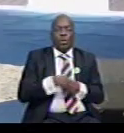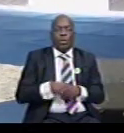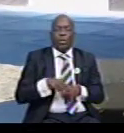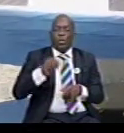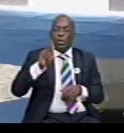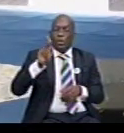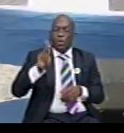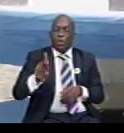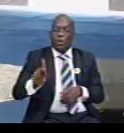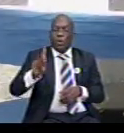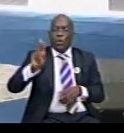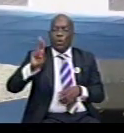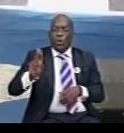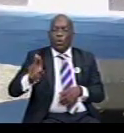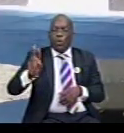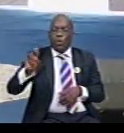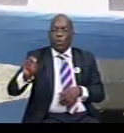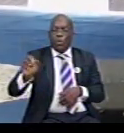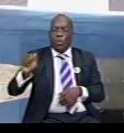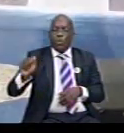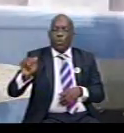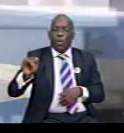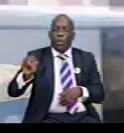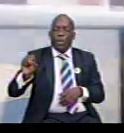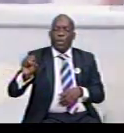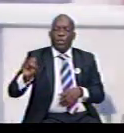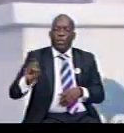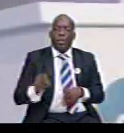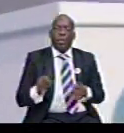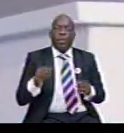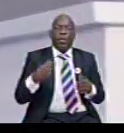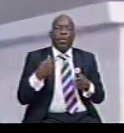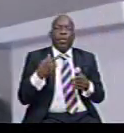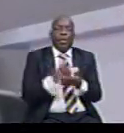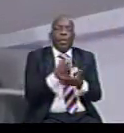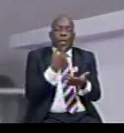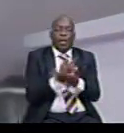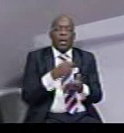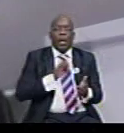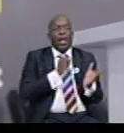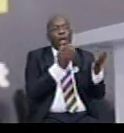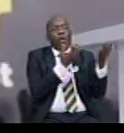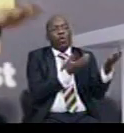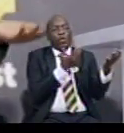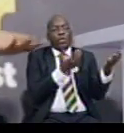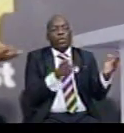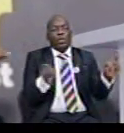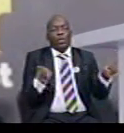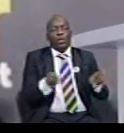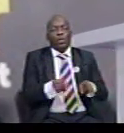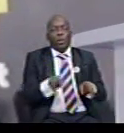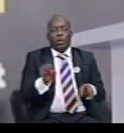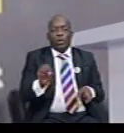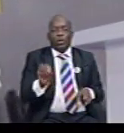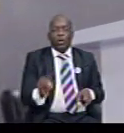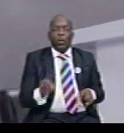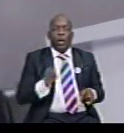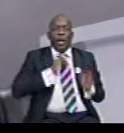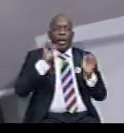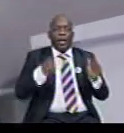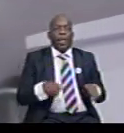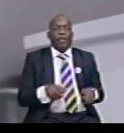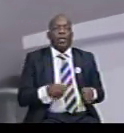Ghana. And then I waited behind so that I could do some follow-up